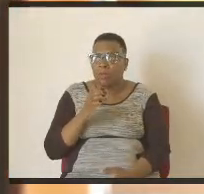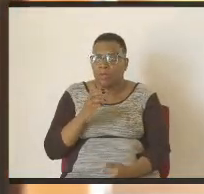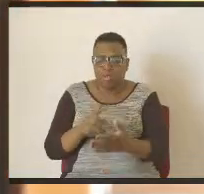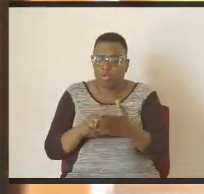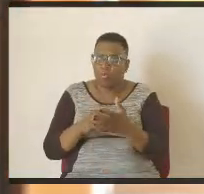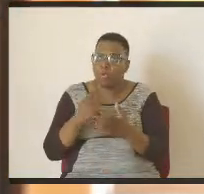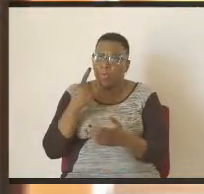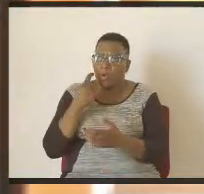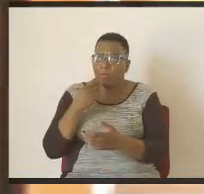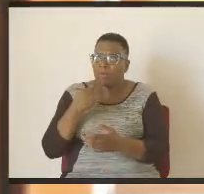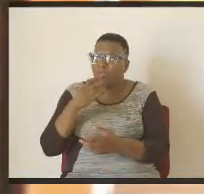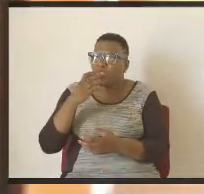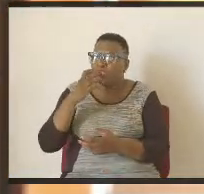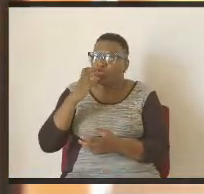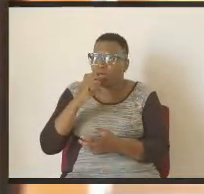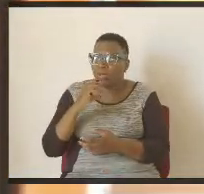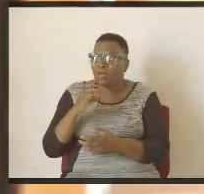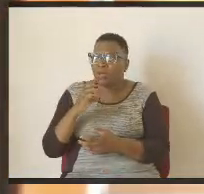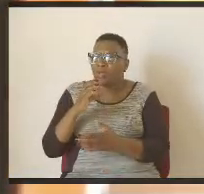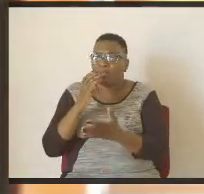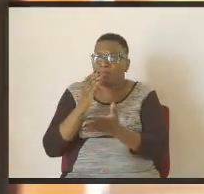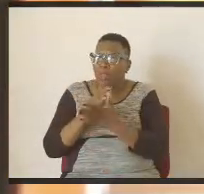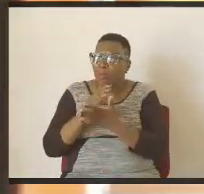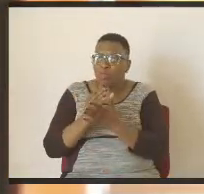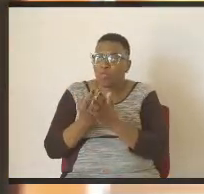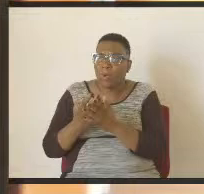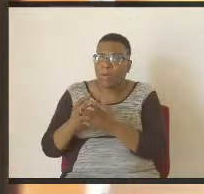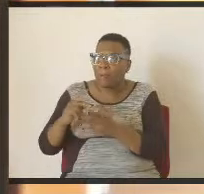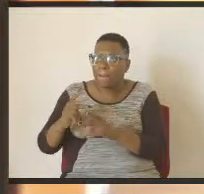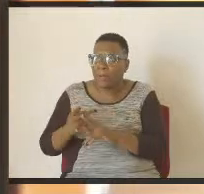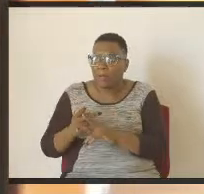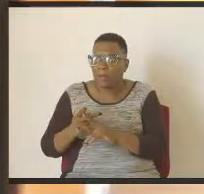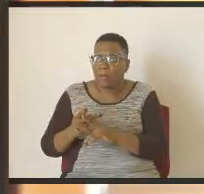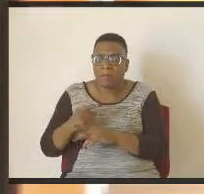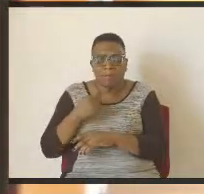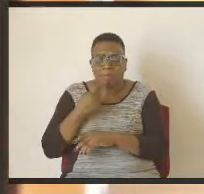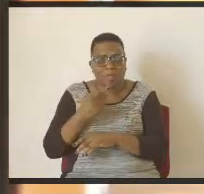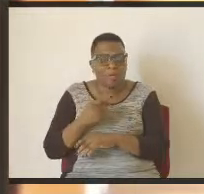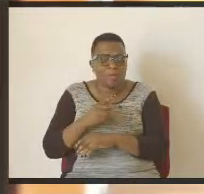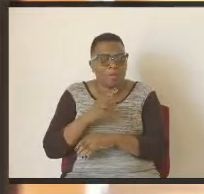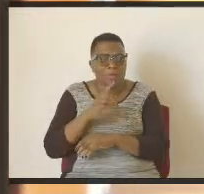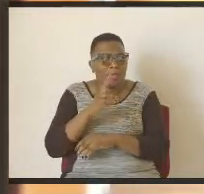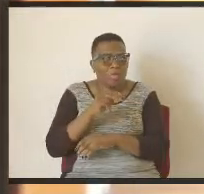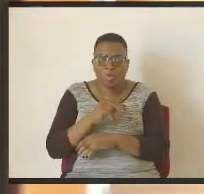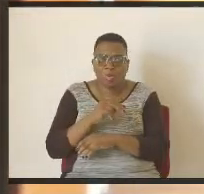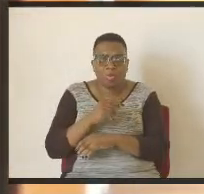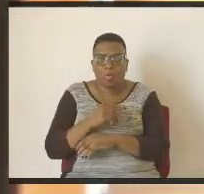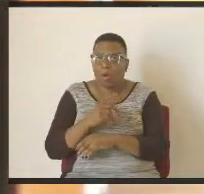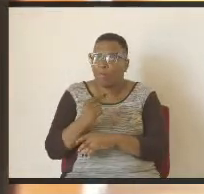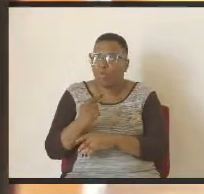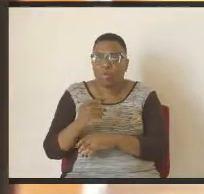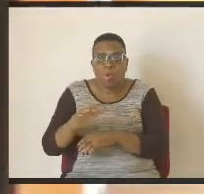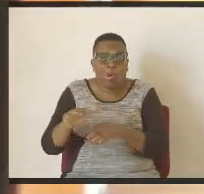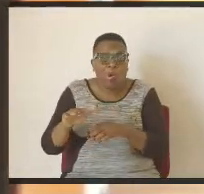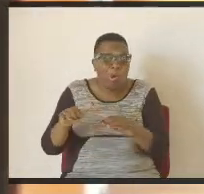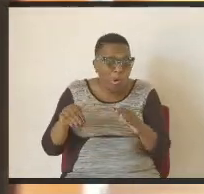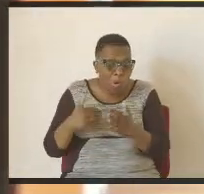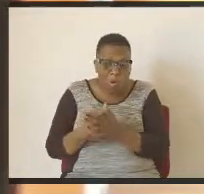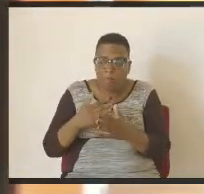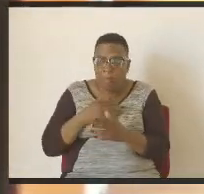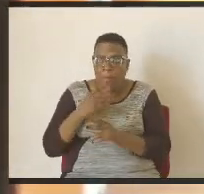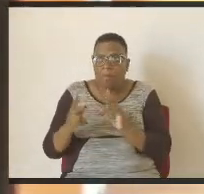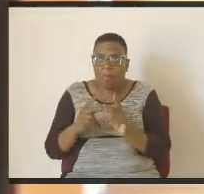it could alleviate some of the pain. Him said, no, I'm going all the way. Yes. Then for this,